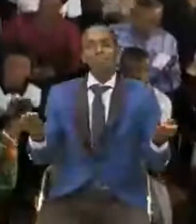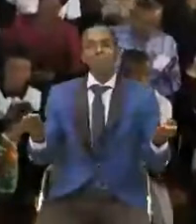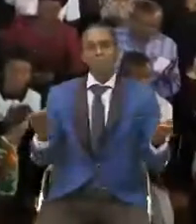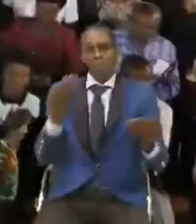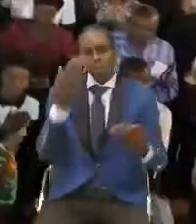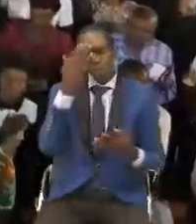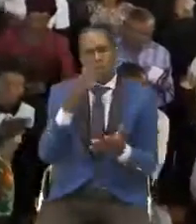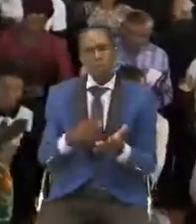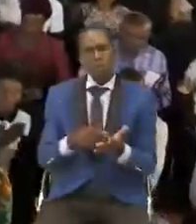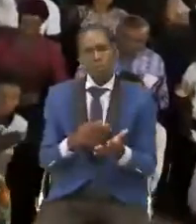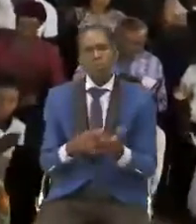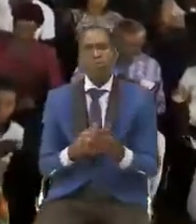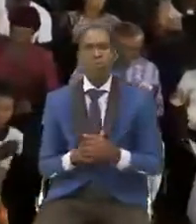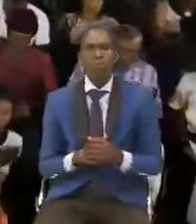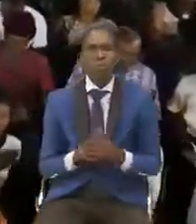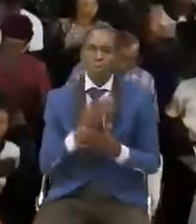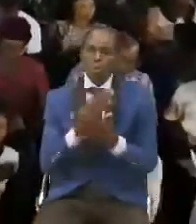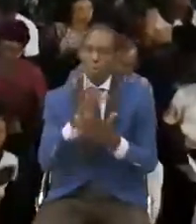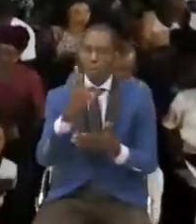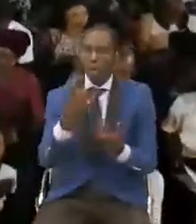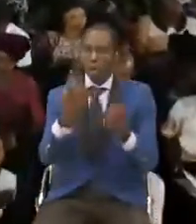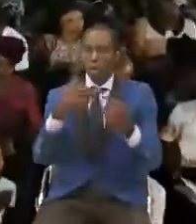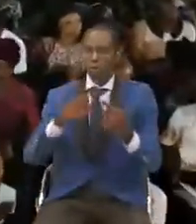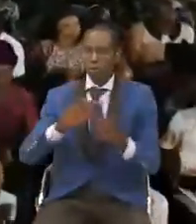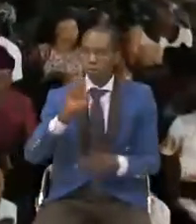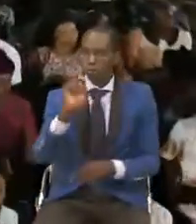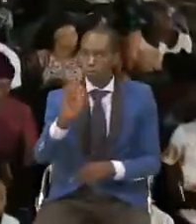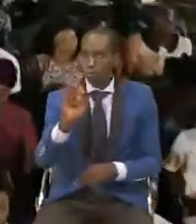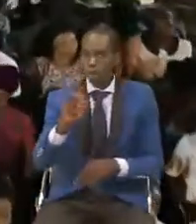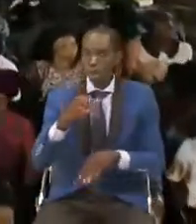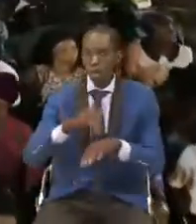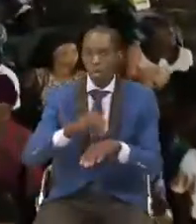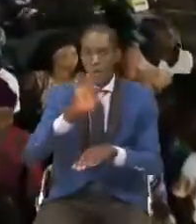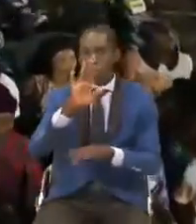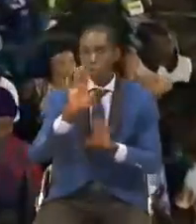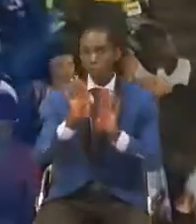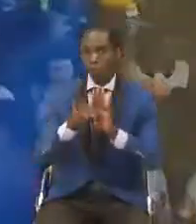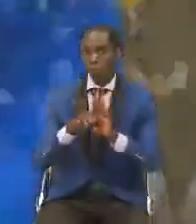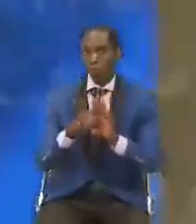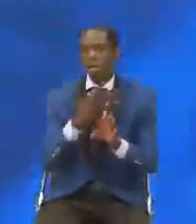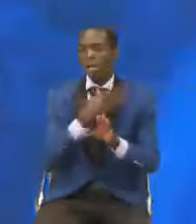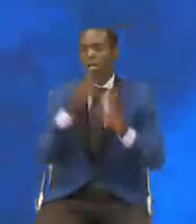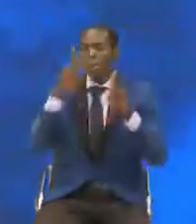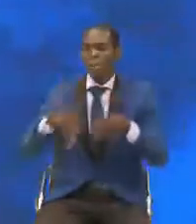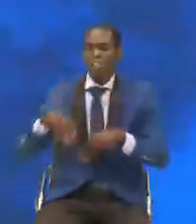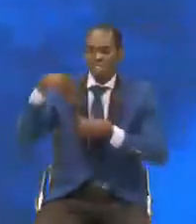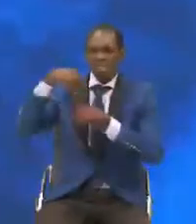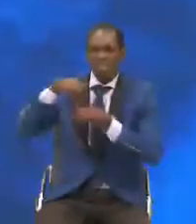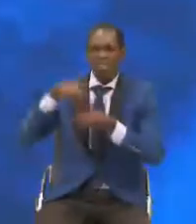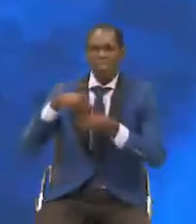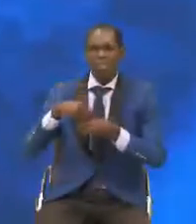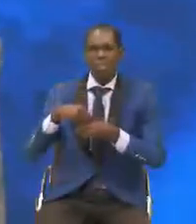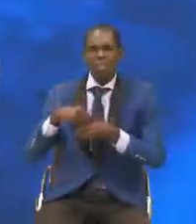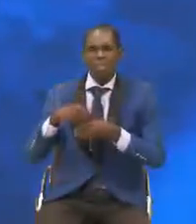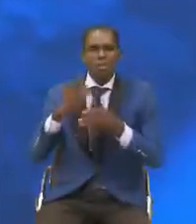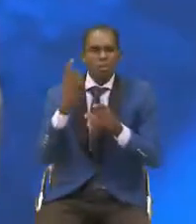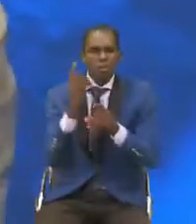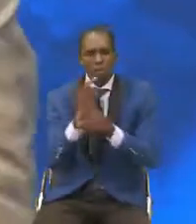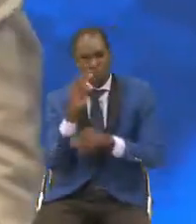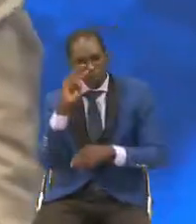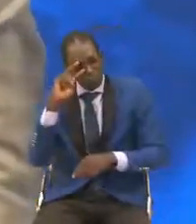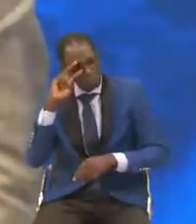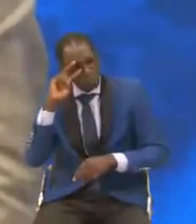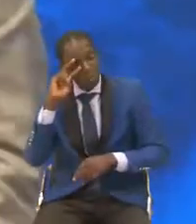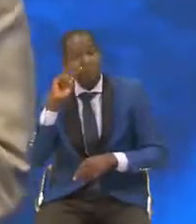shall be opened. You know, sometimes somebody comes to knock at the door and the